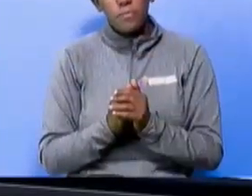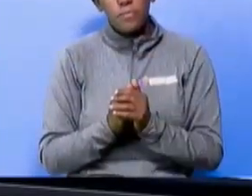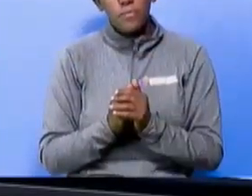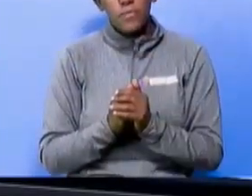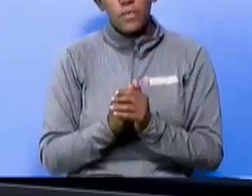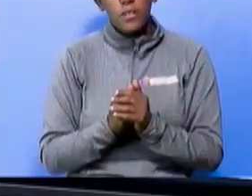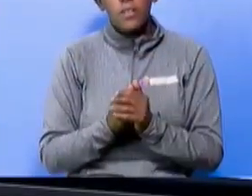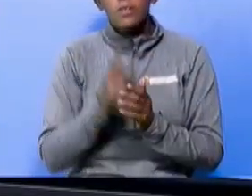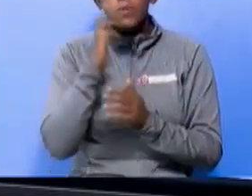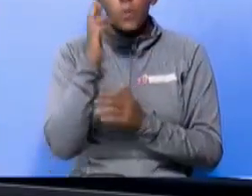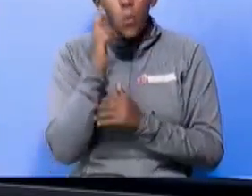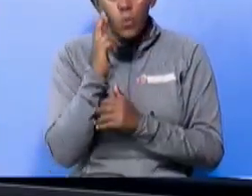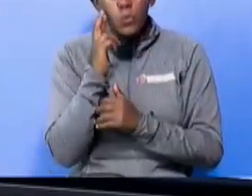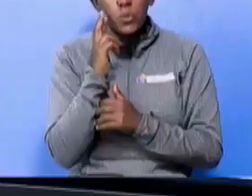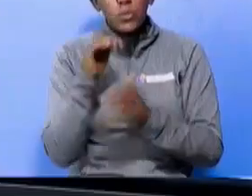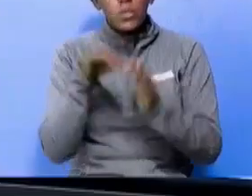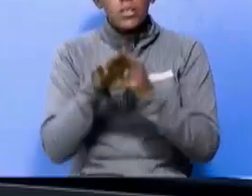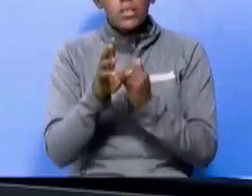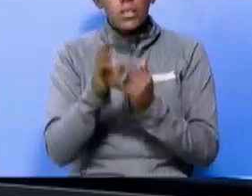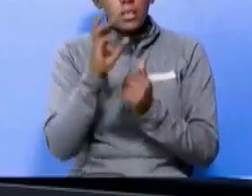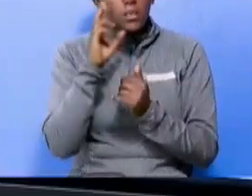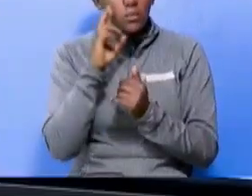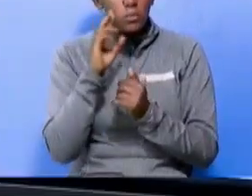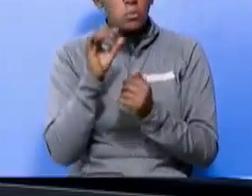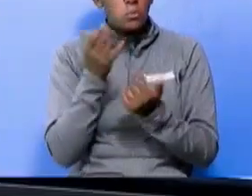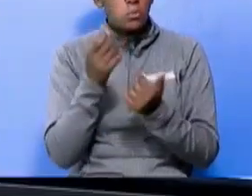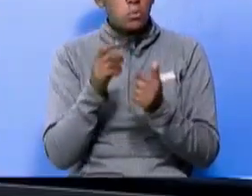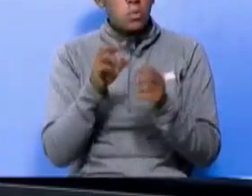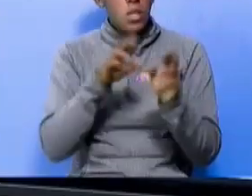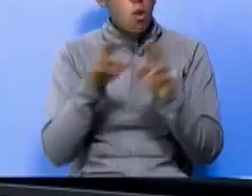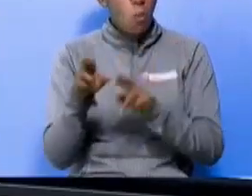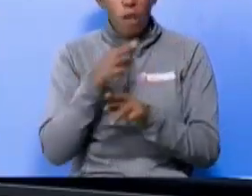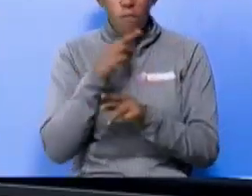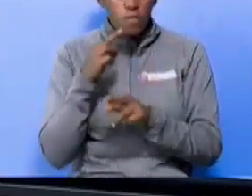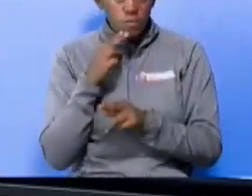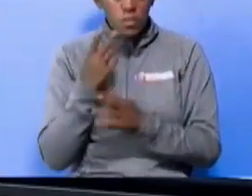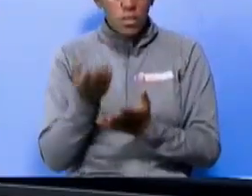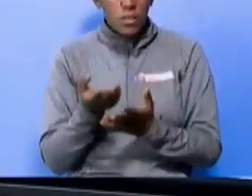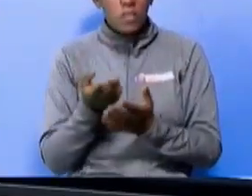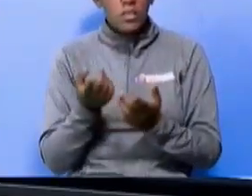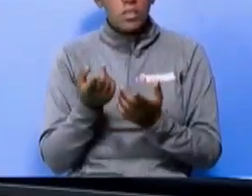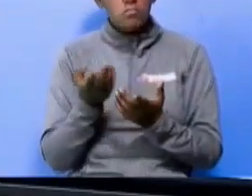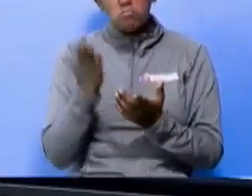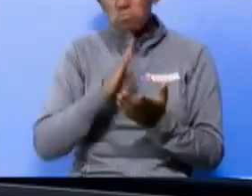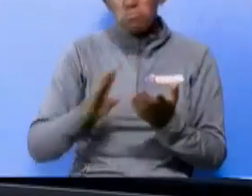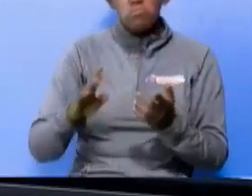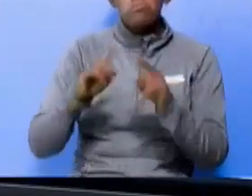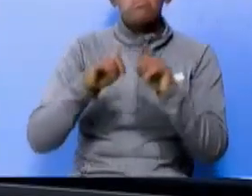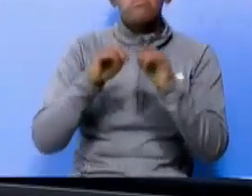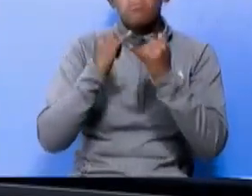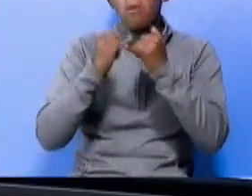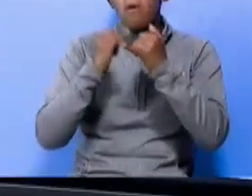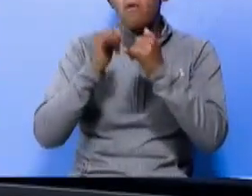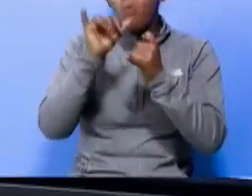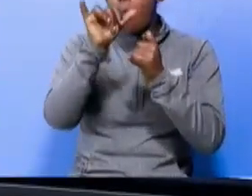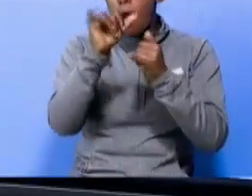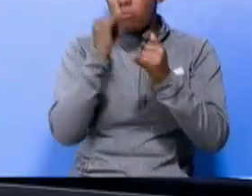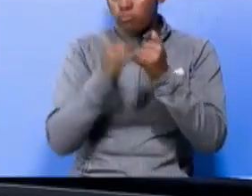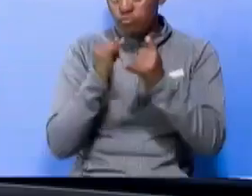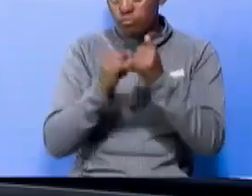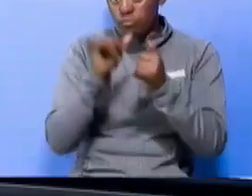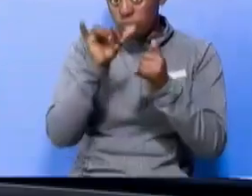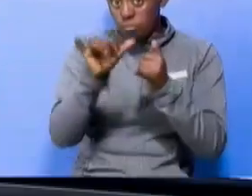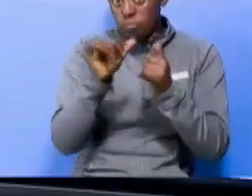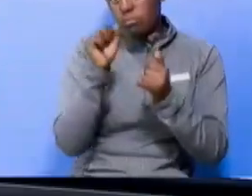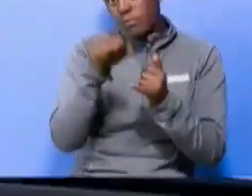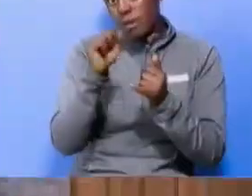That's why, because in the case of such kind of regular verbs, when a verb which is in this Y, that is Y,